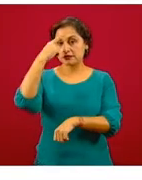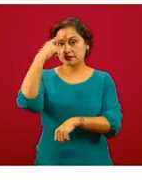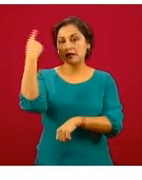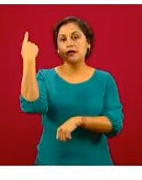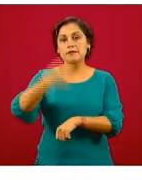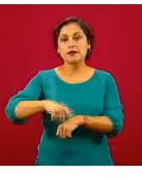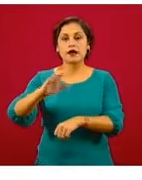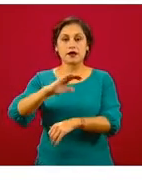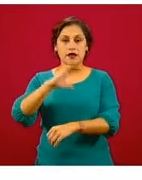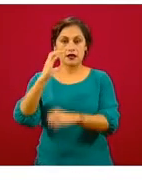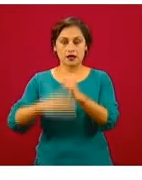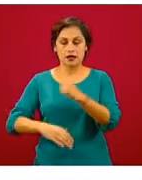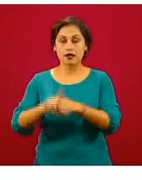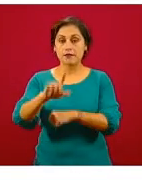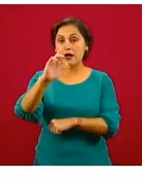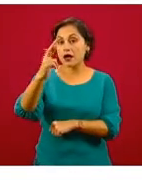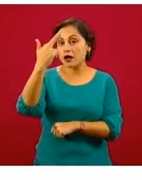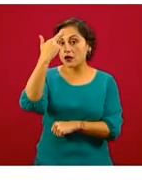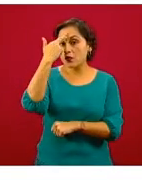this campaign.